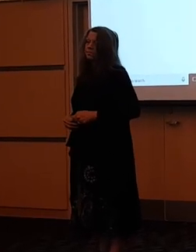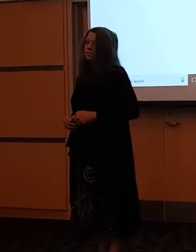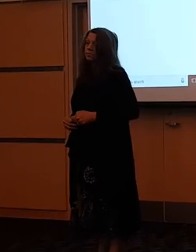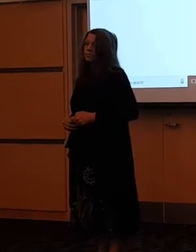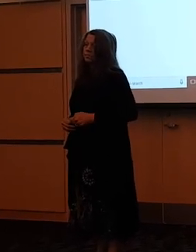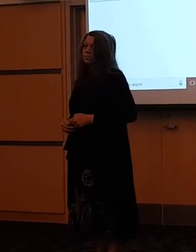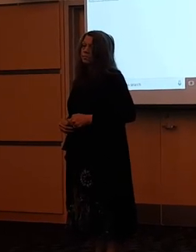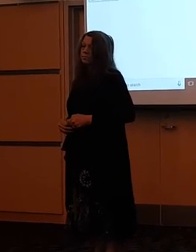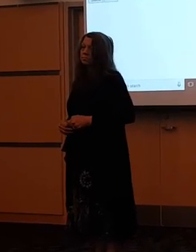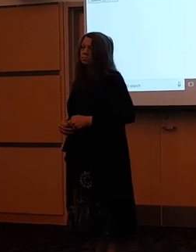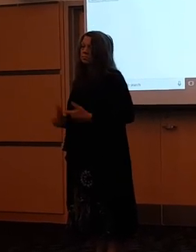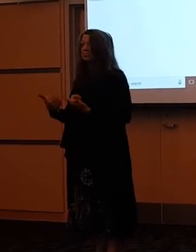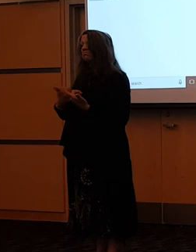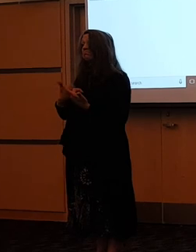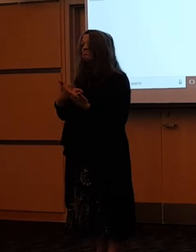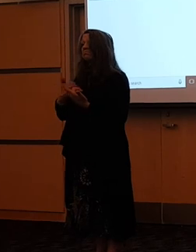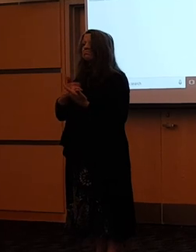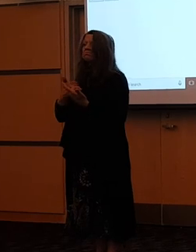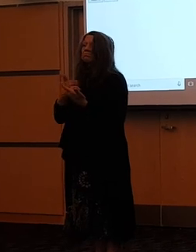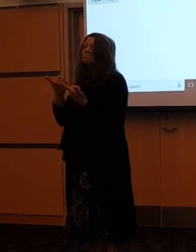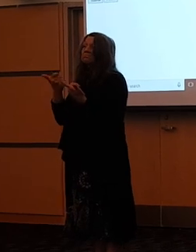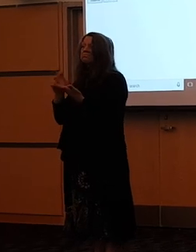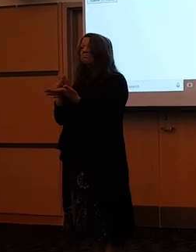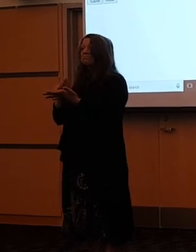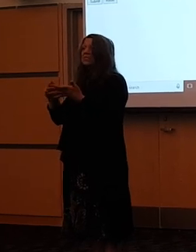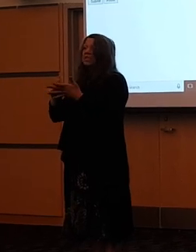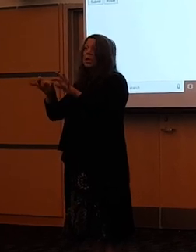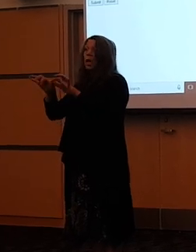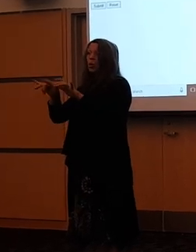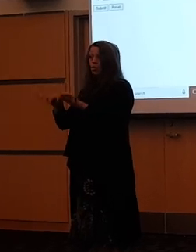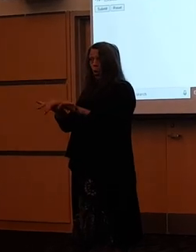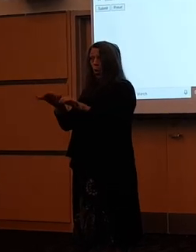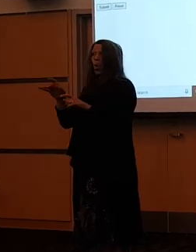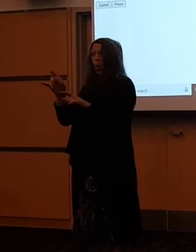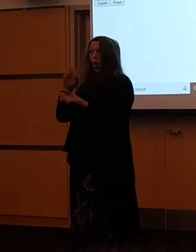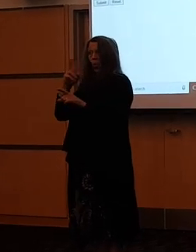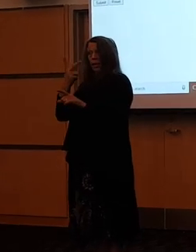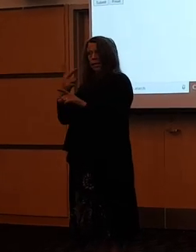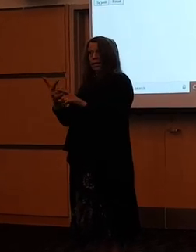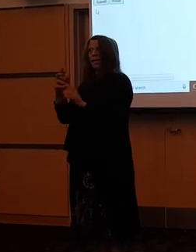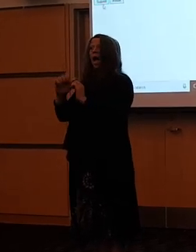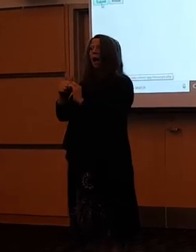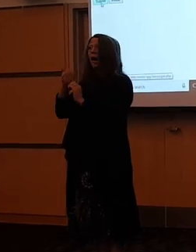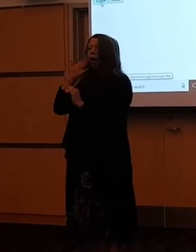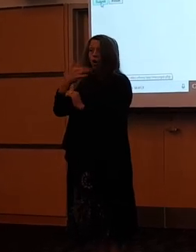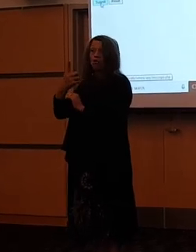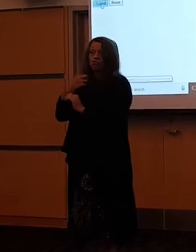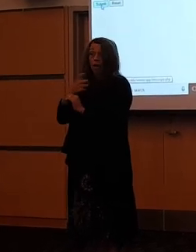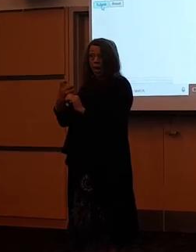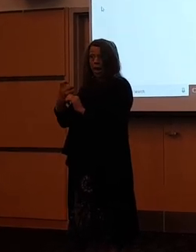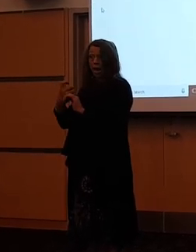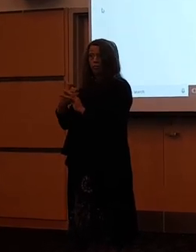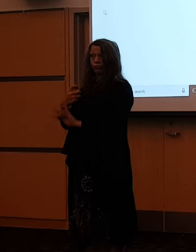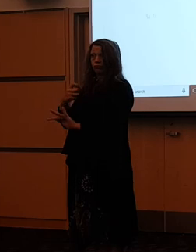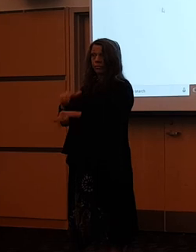I wrote some content already, so that is going to be displayed in red. I'm going to submit it.